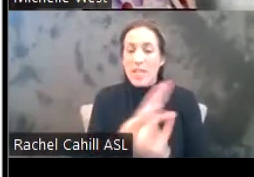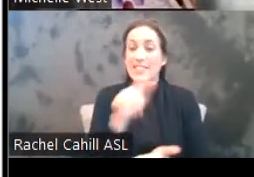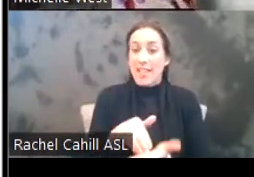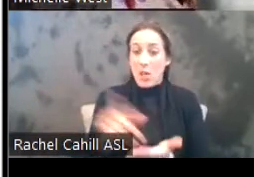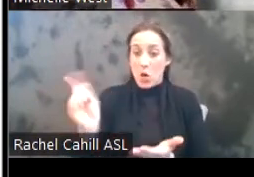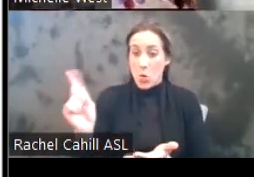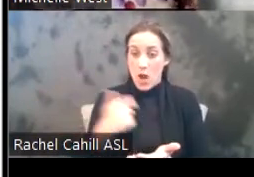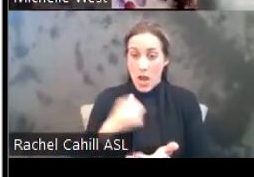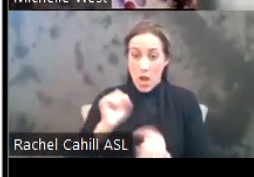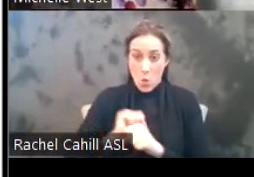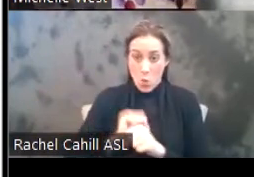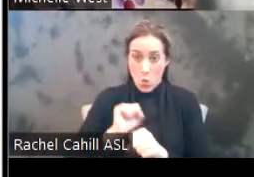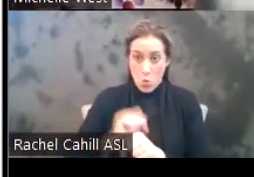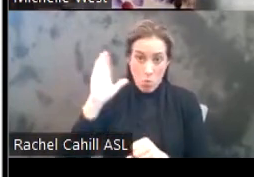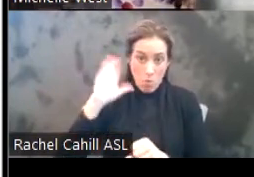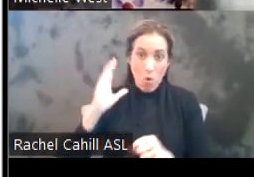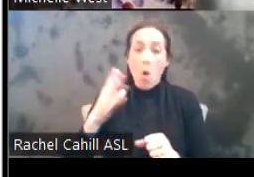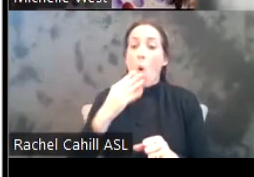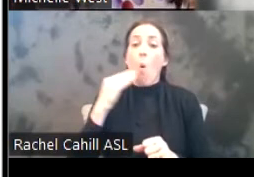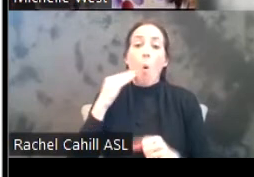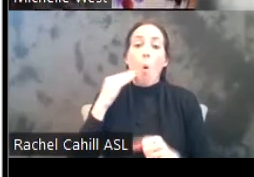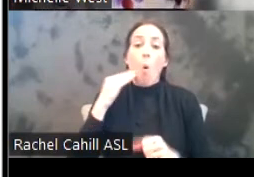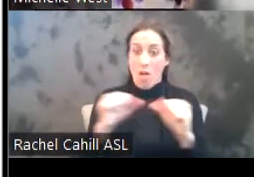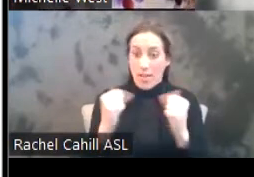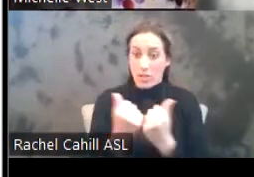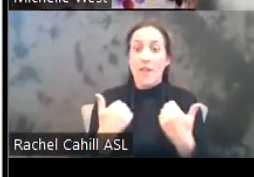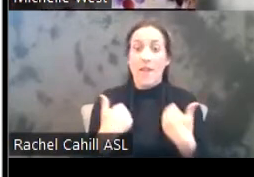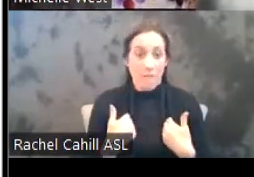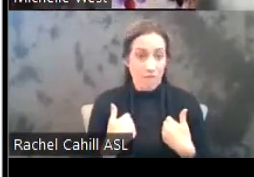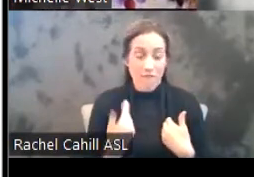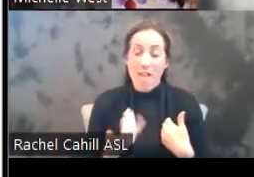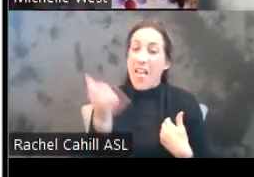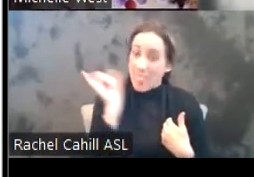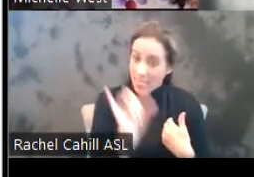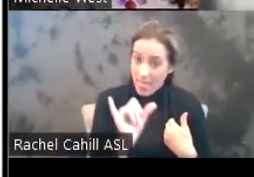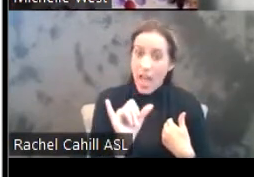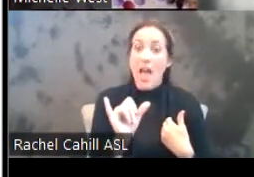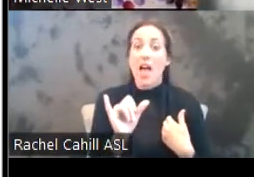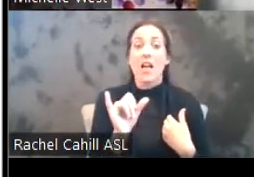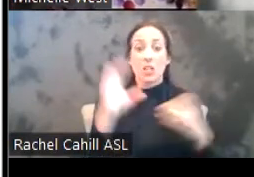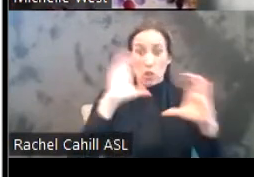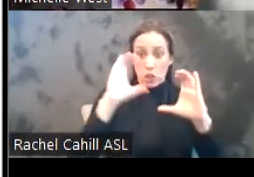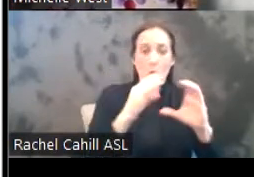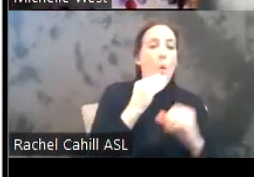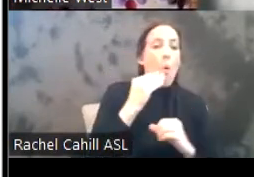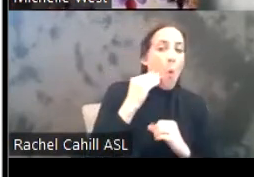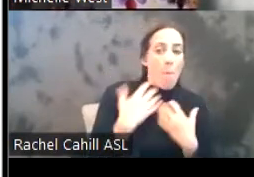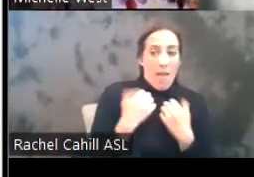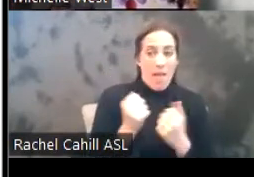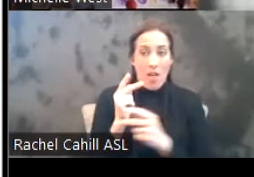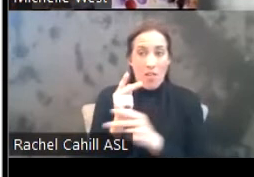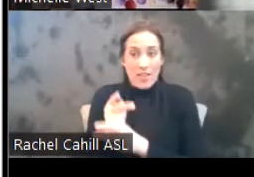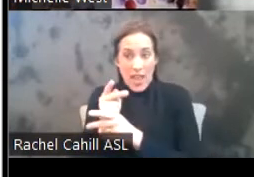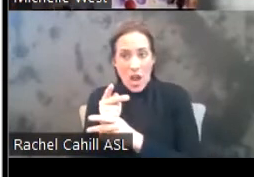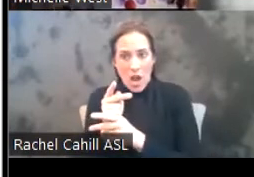for, we have a home health agency. That search, home health care, is way over